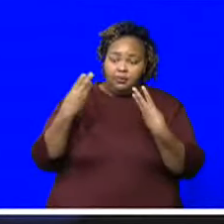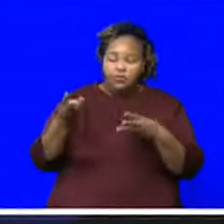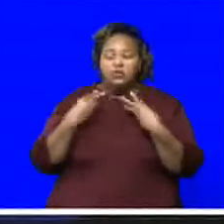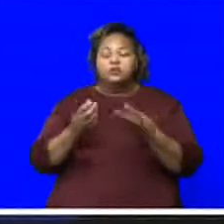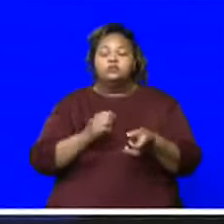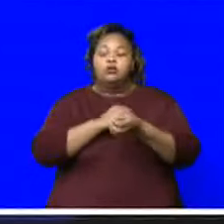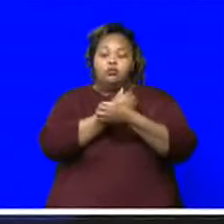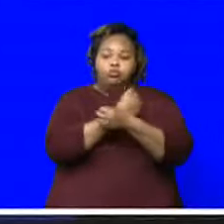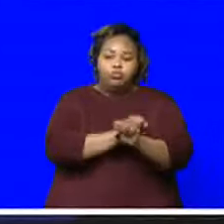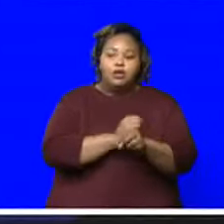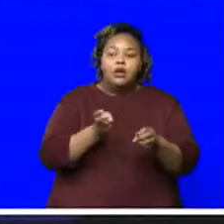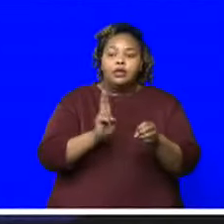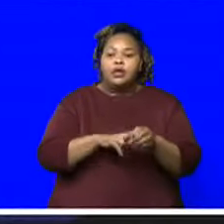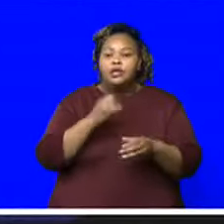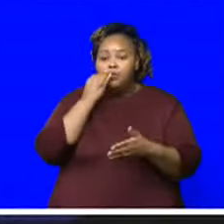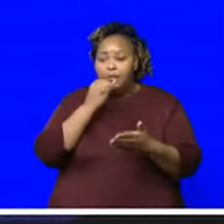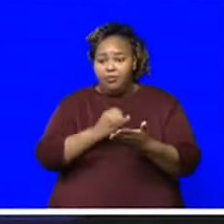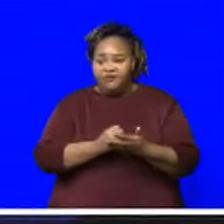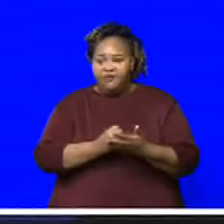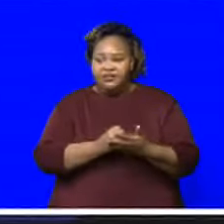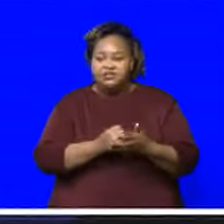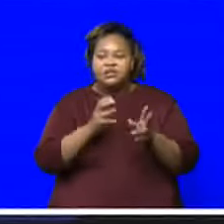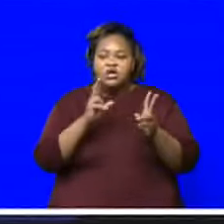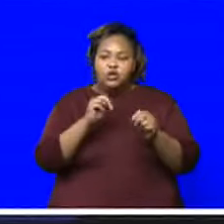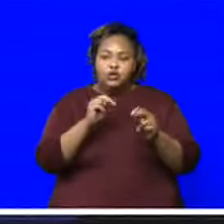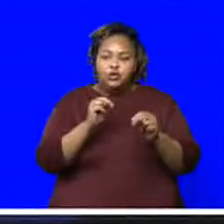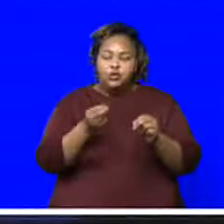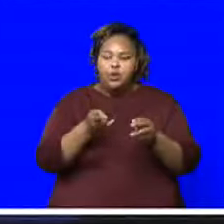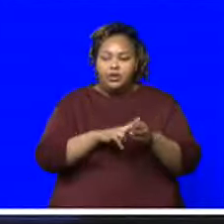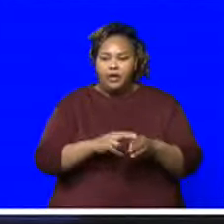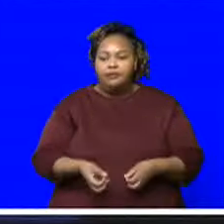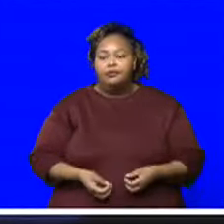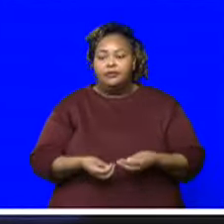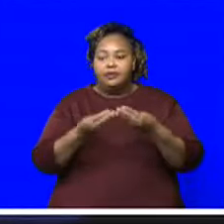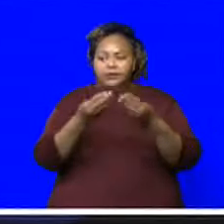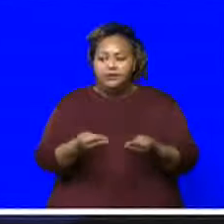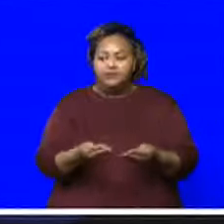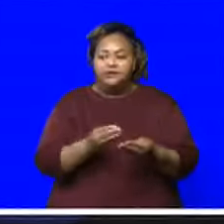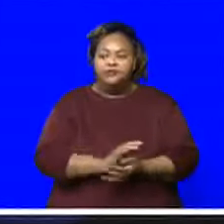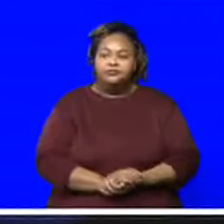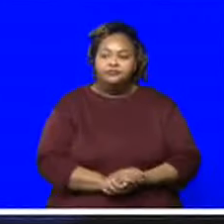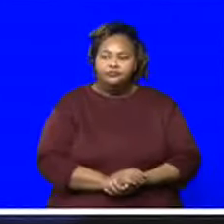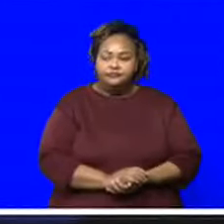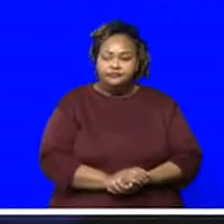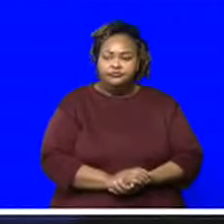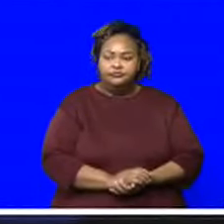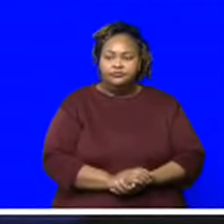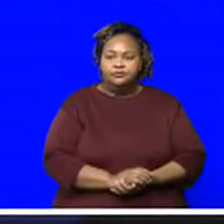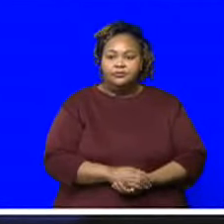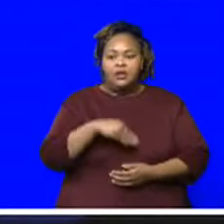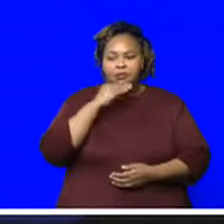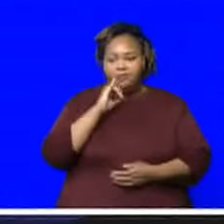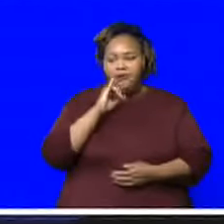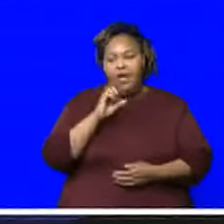si-renew ama-license ma-electronic communications licenses nakule sikwati ukuthi ngema-ISPs